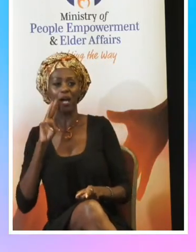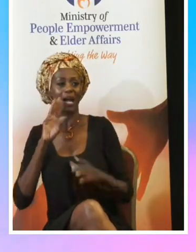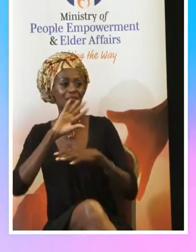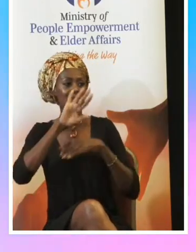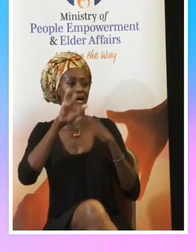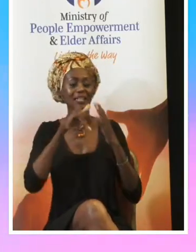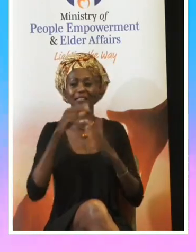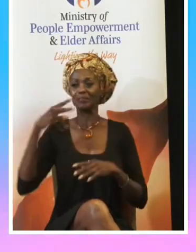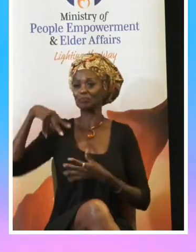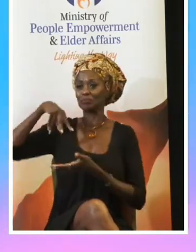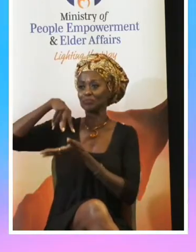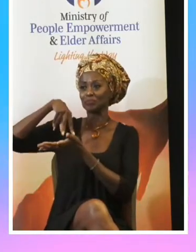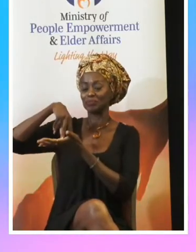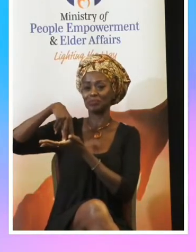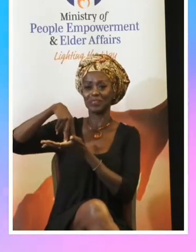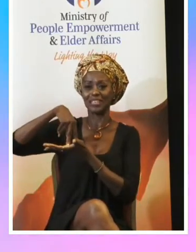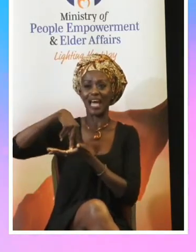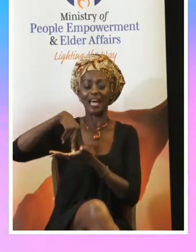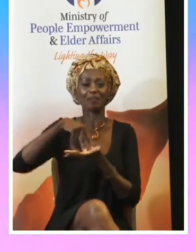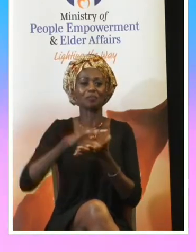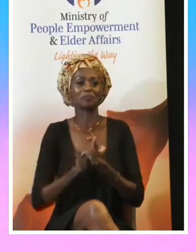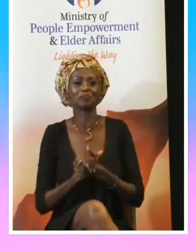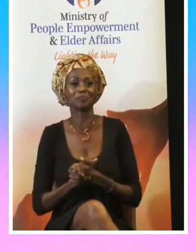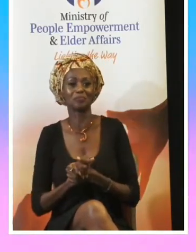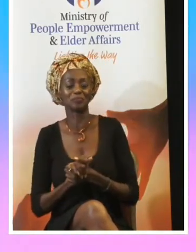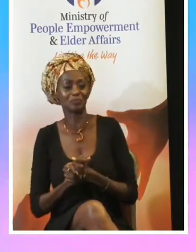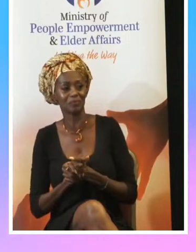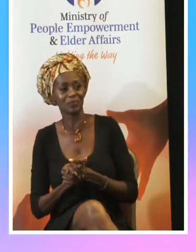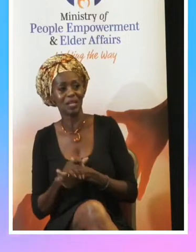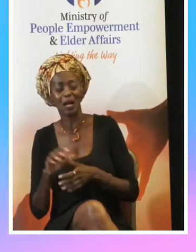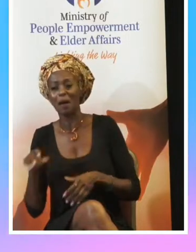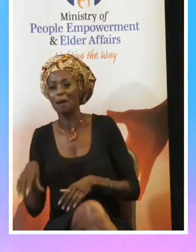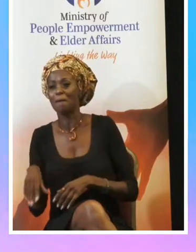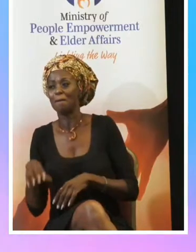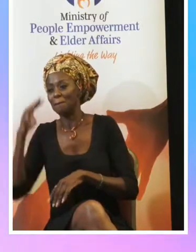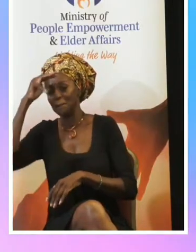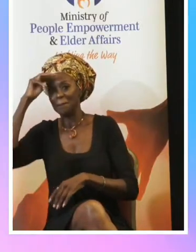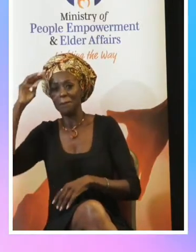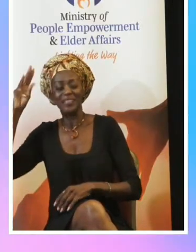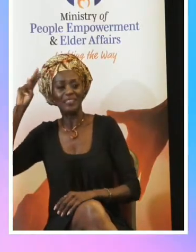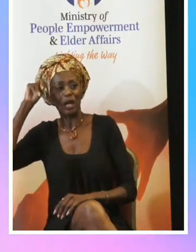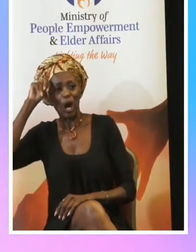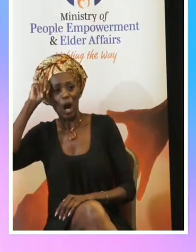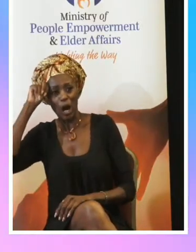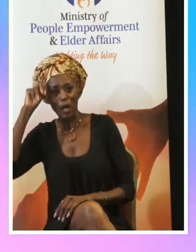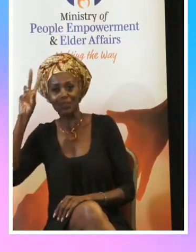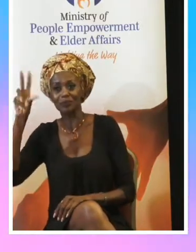from the National Disabilities Unit this evening, Mr. Nurse, our assistant director.